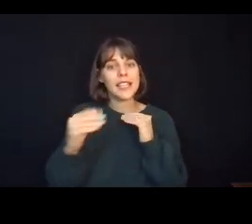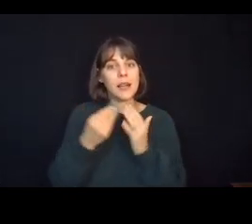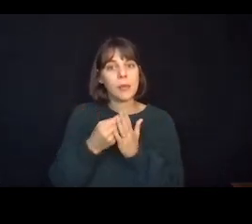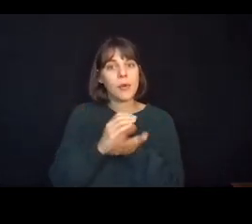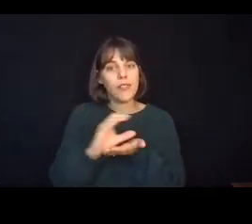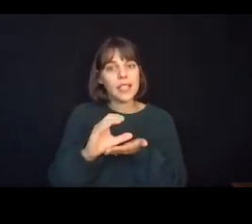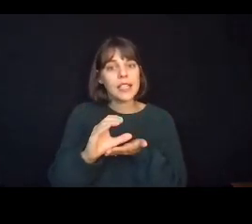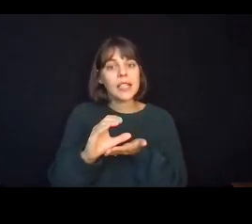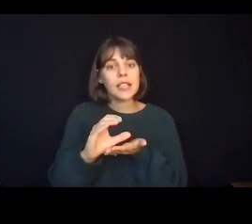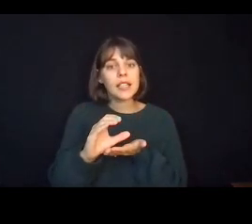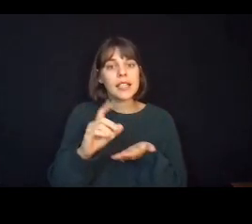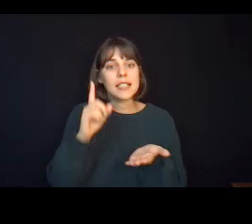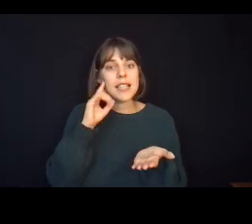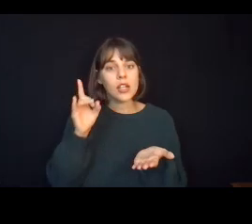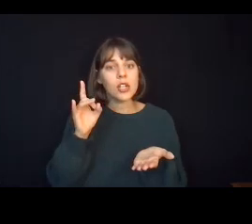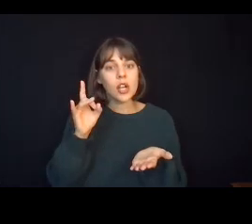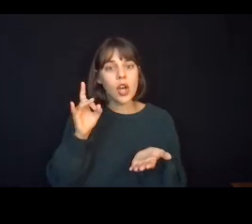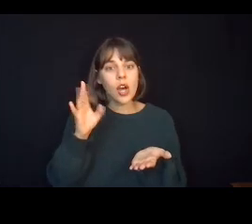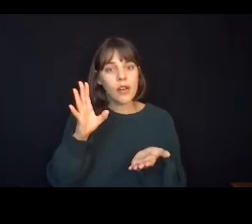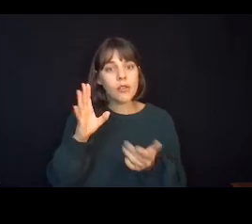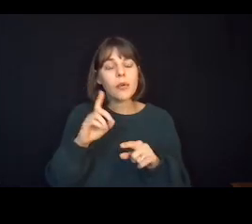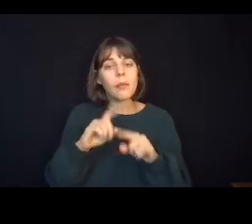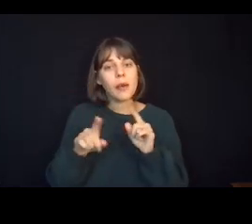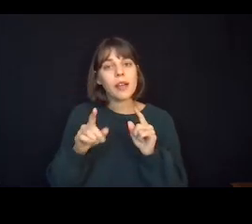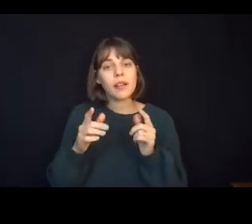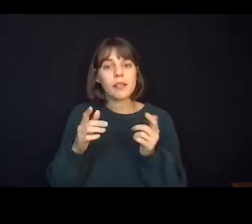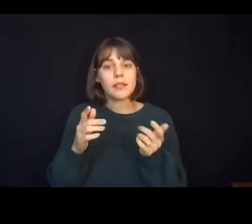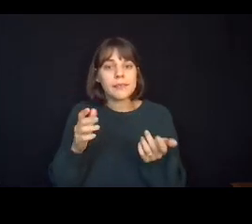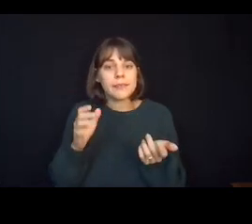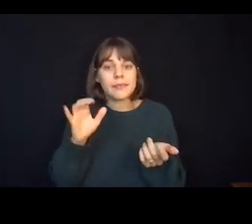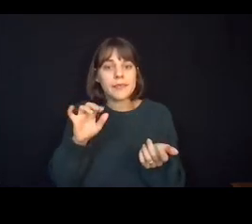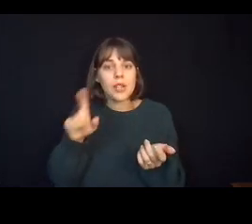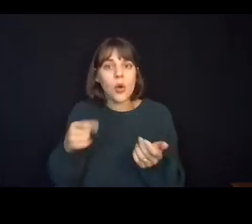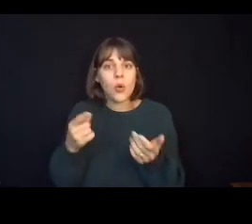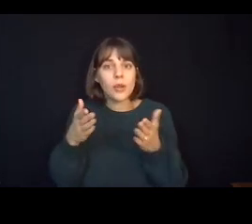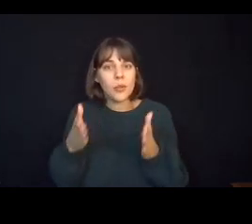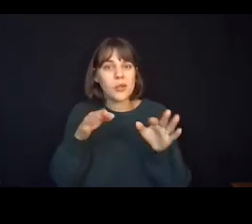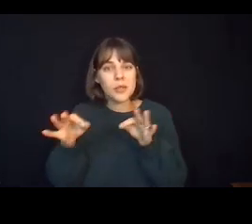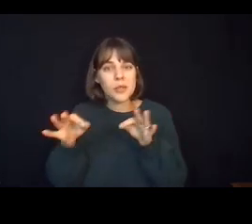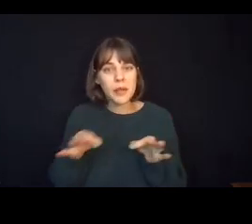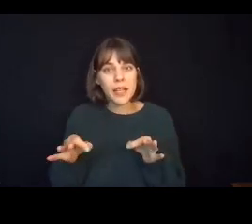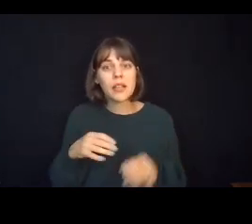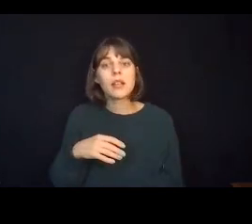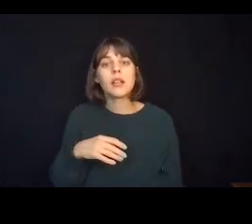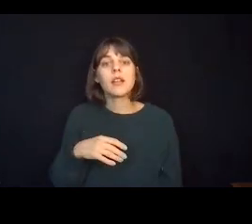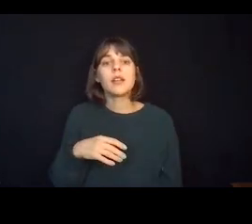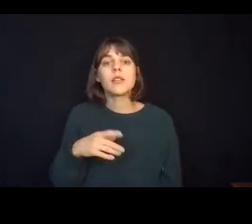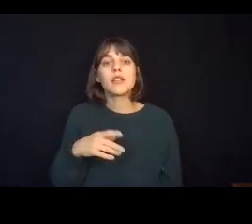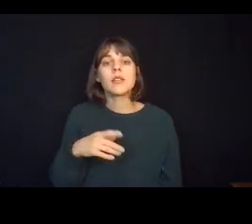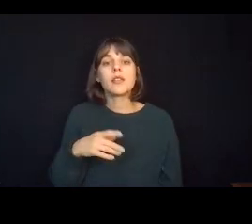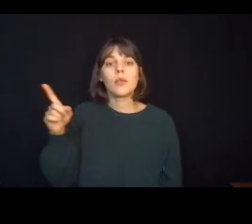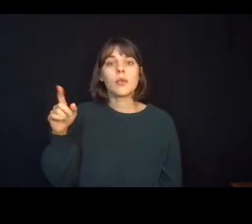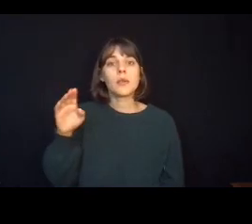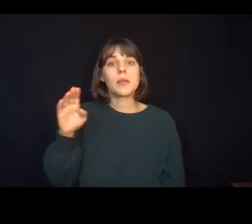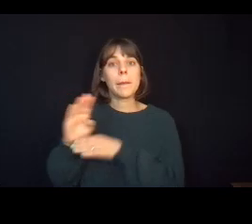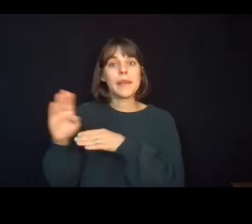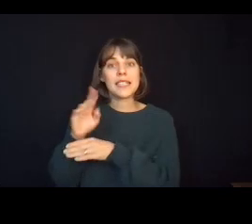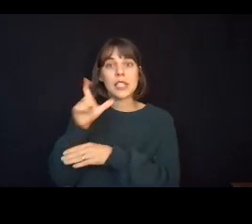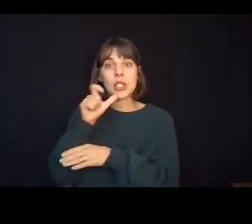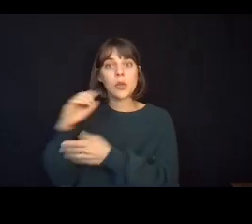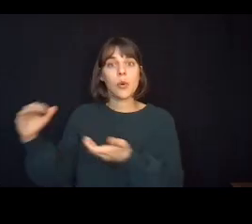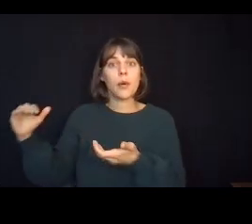we also, the folks who rely on us, the businesses that, that do business